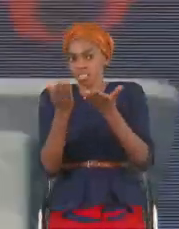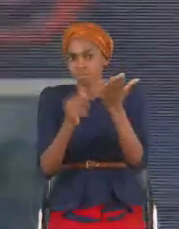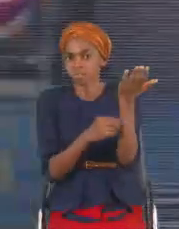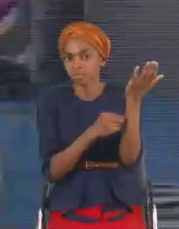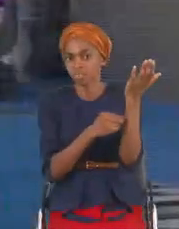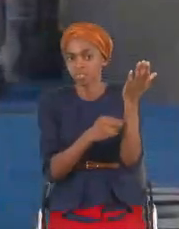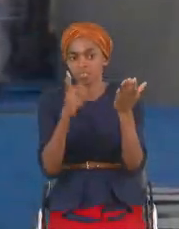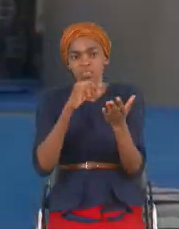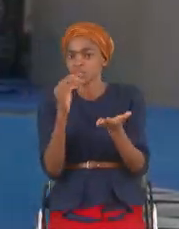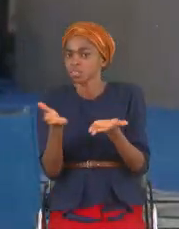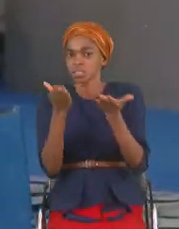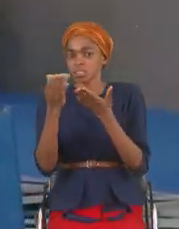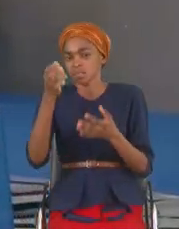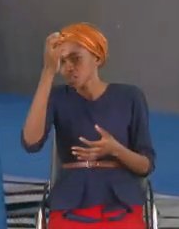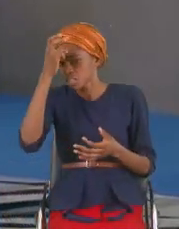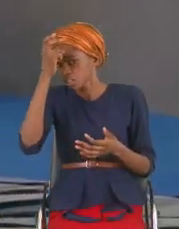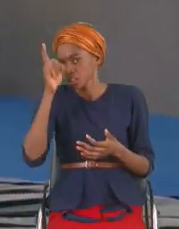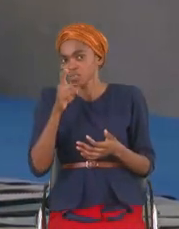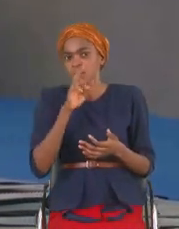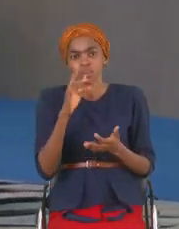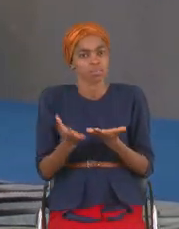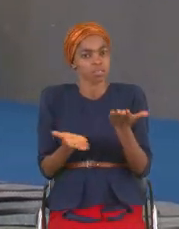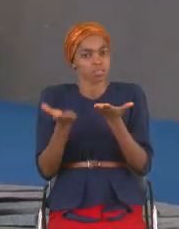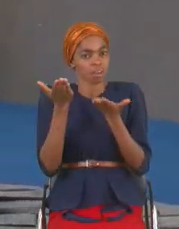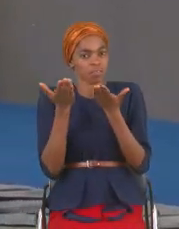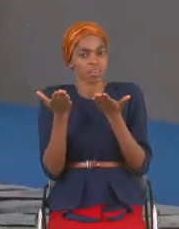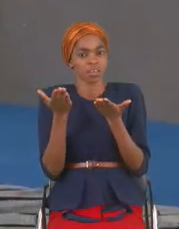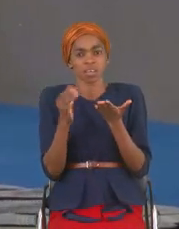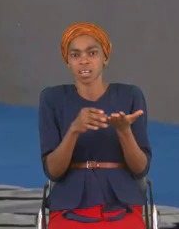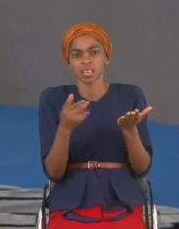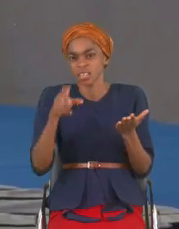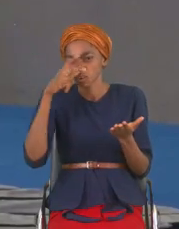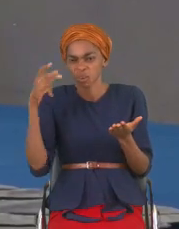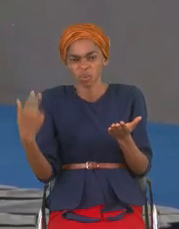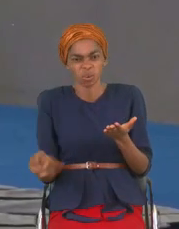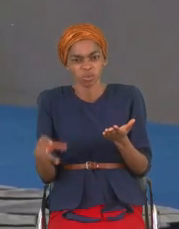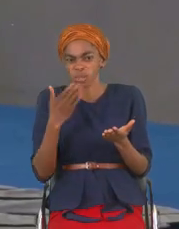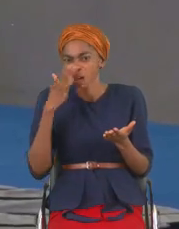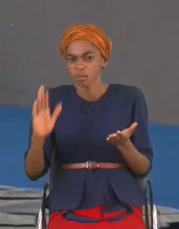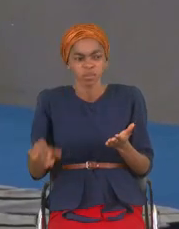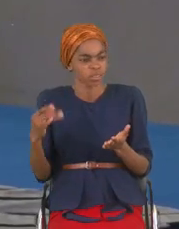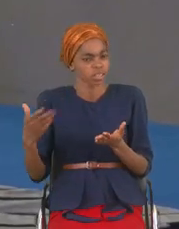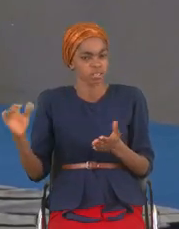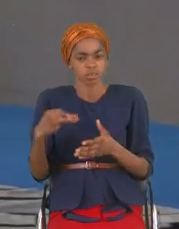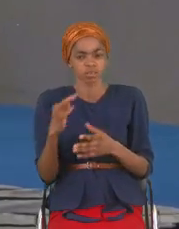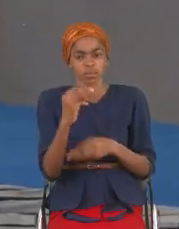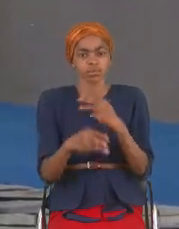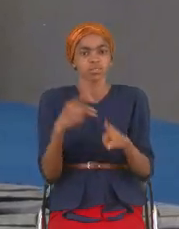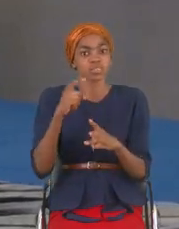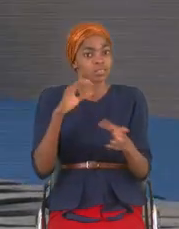more serving Satan. You're no more serving in the corruption of the world. You become